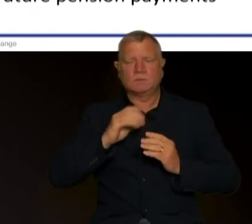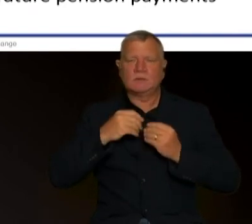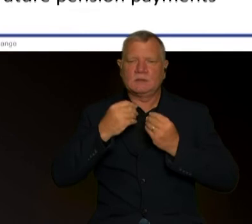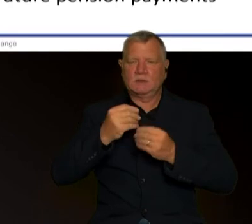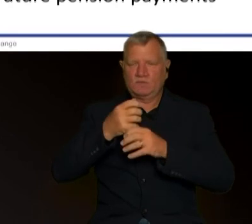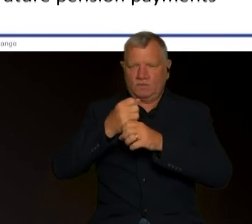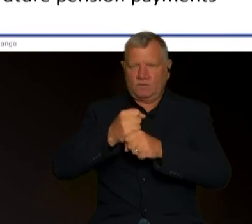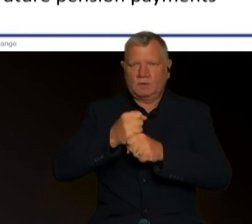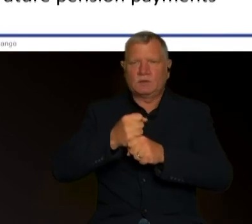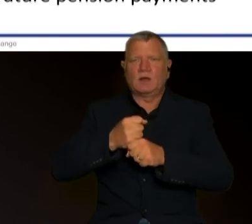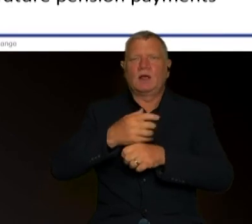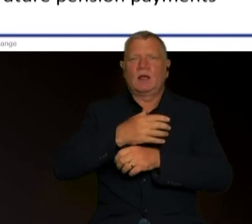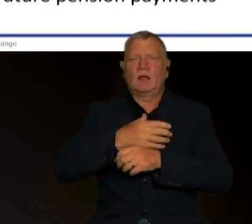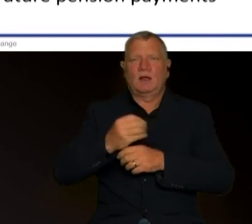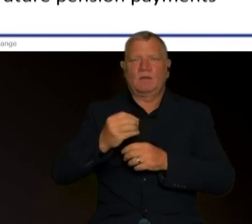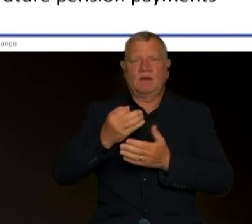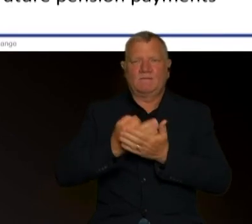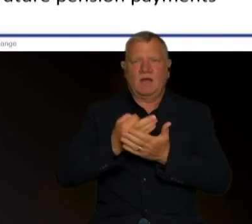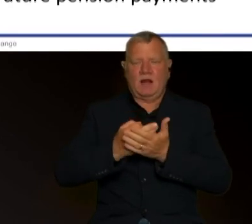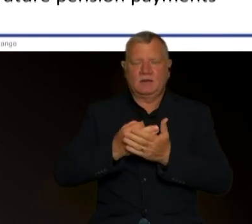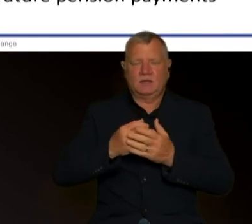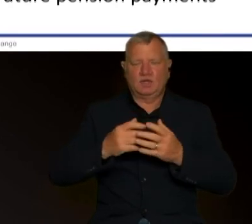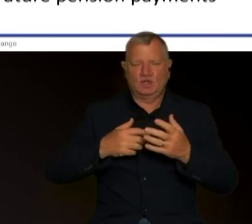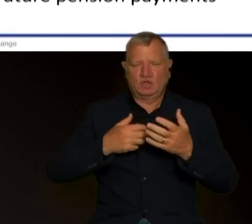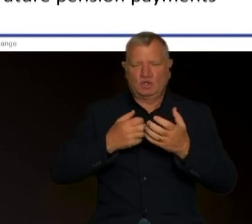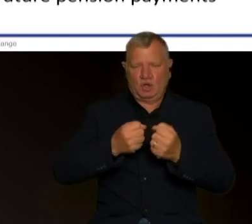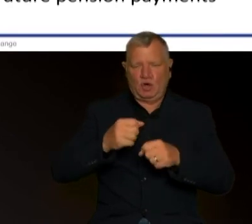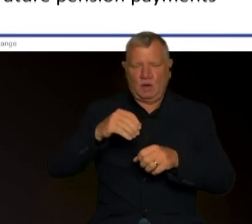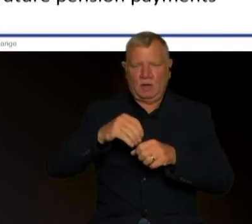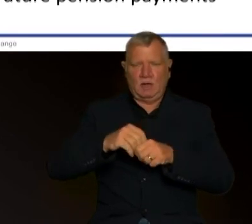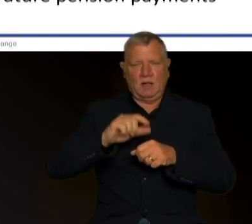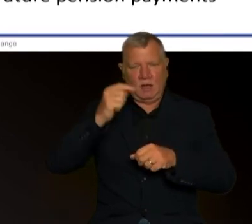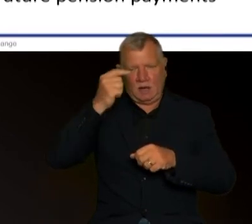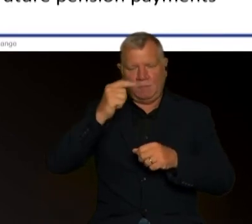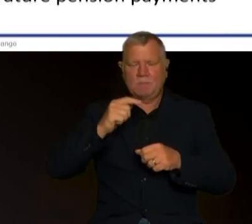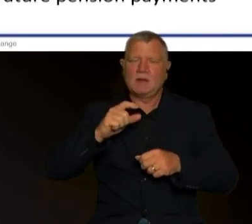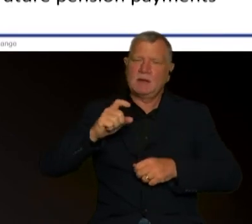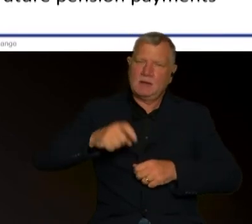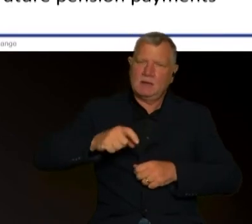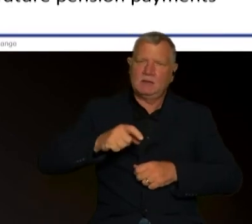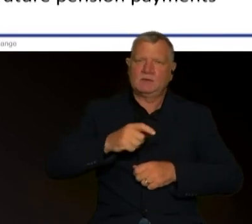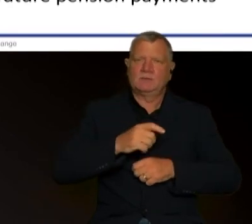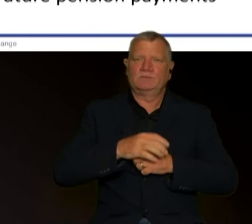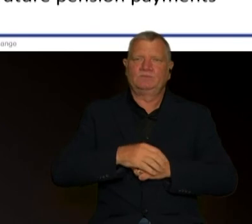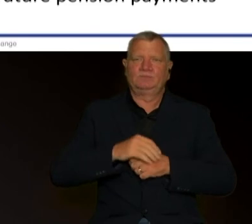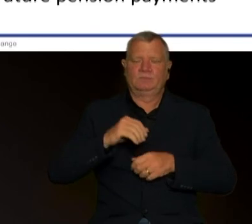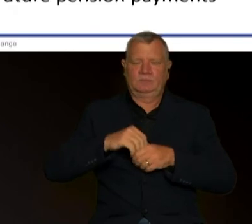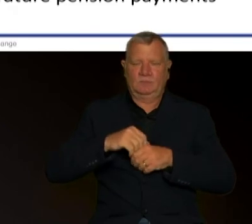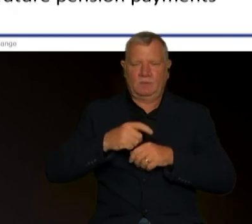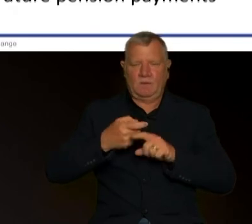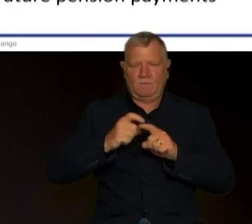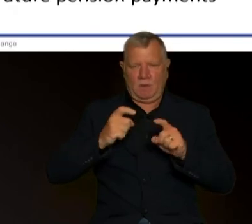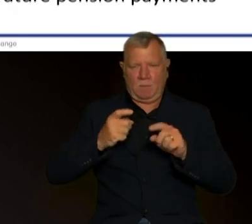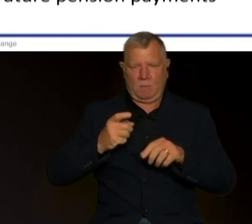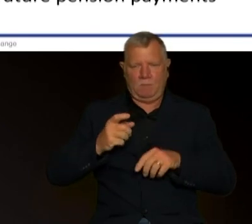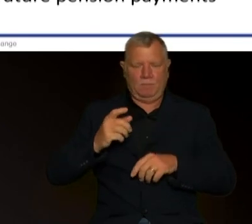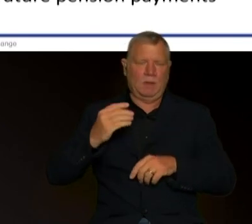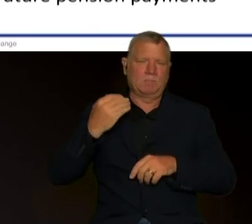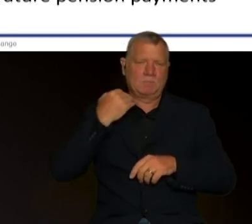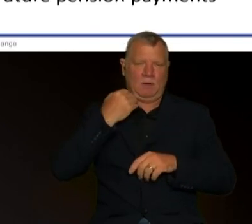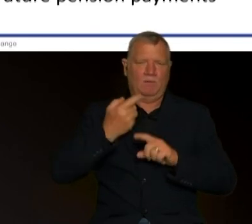trust, confidence, and financial security the government's workforce deserves and needs coming out of the Commonwealth's